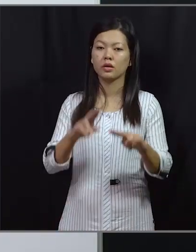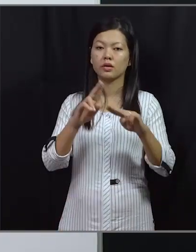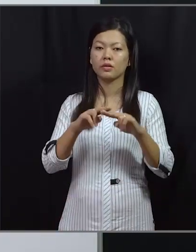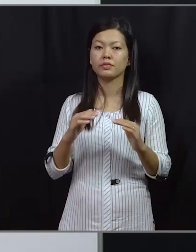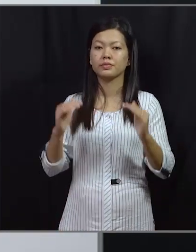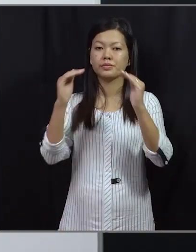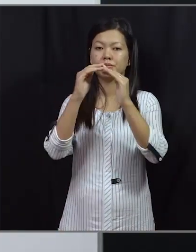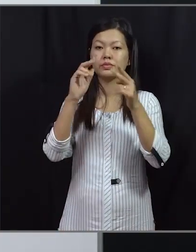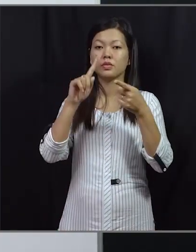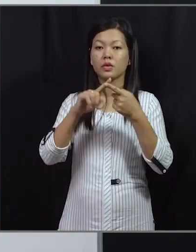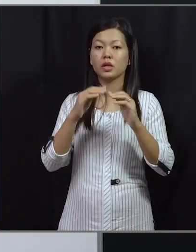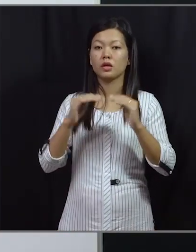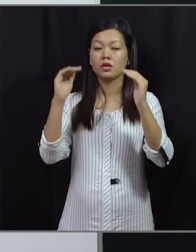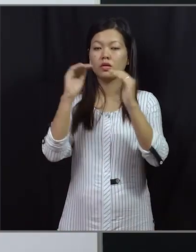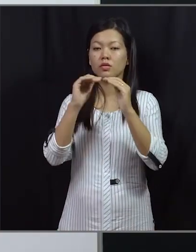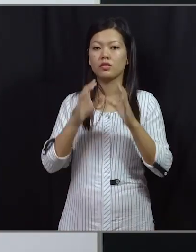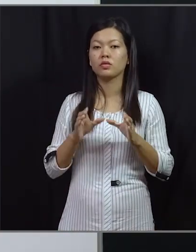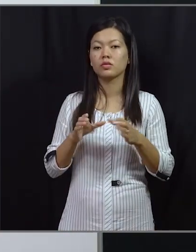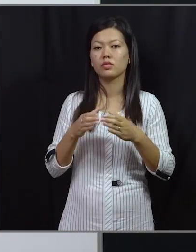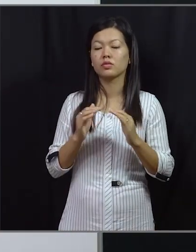Equivalent sets.